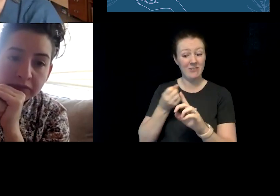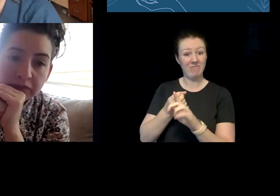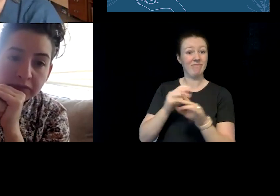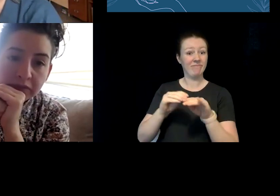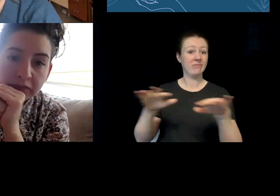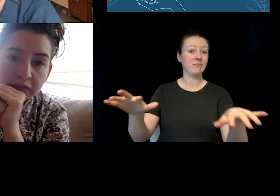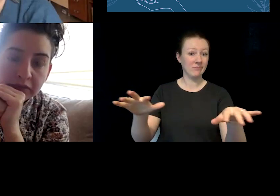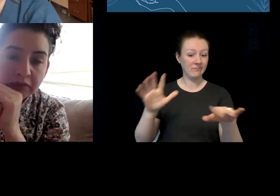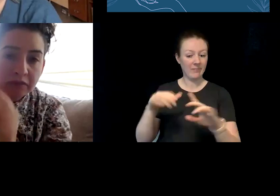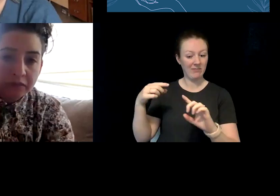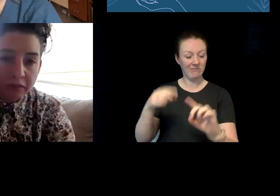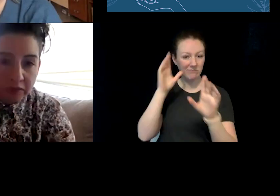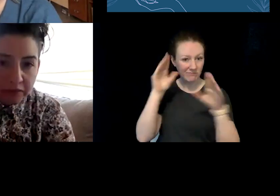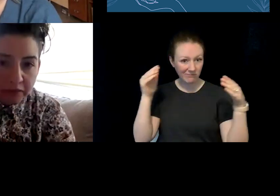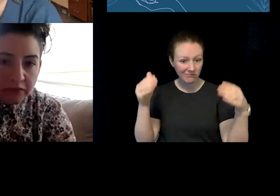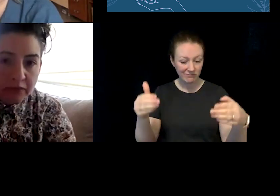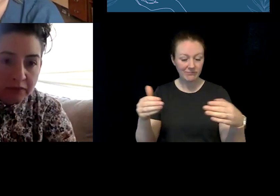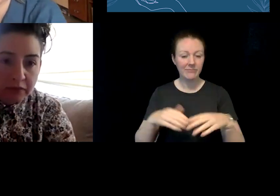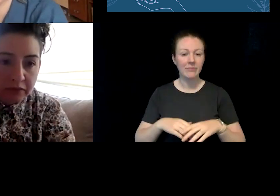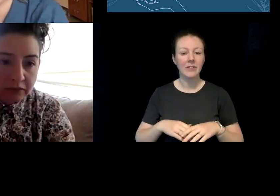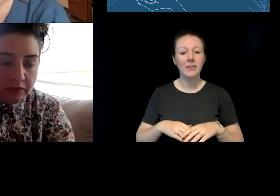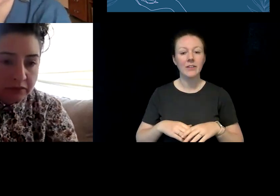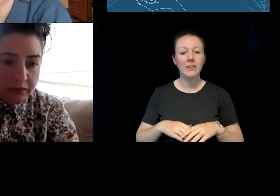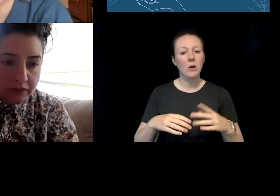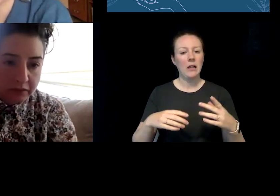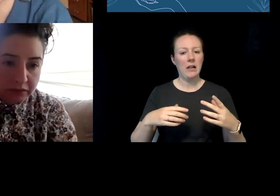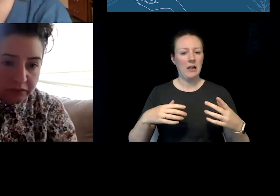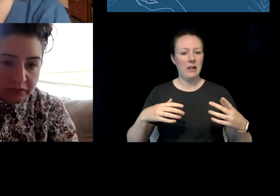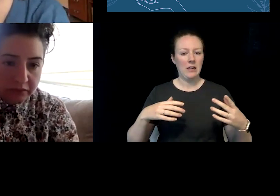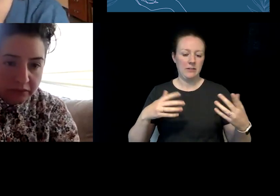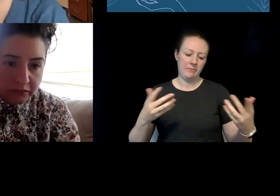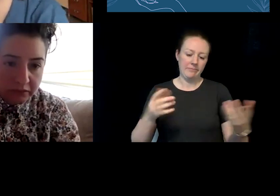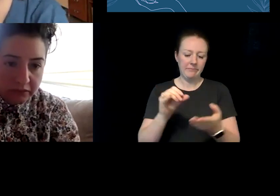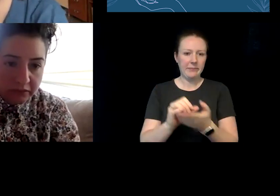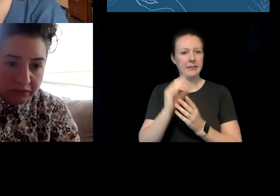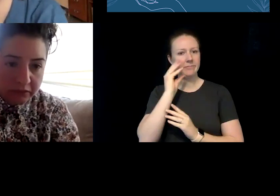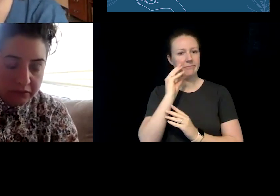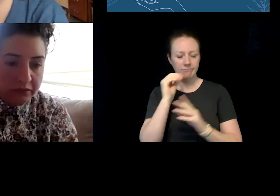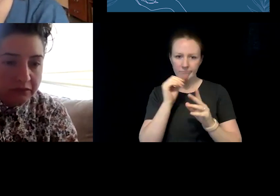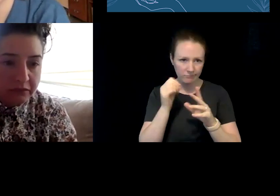kind of content, with verbatim content. And also it had a large cast,